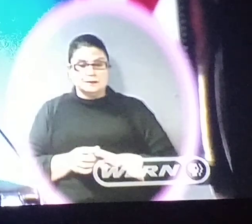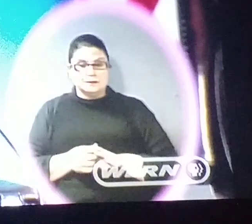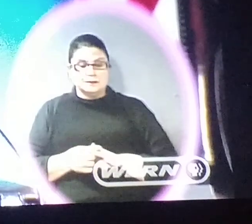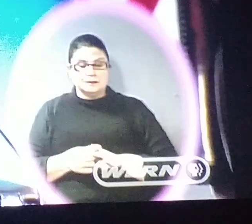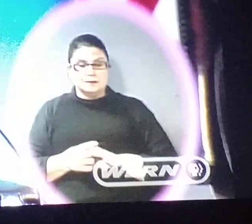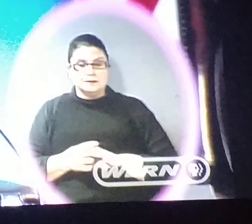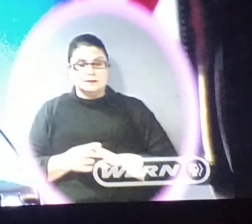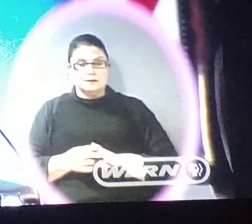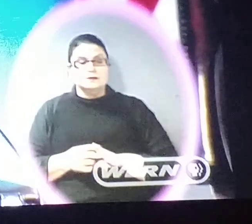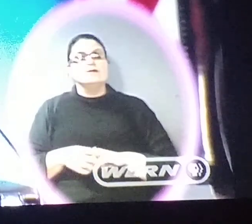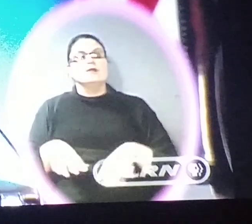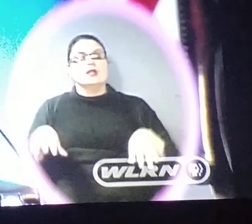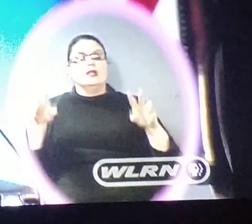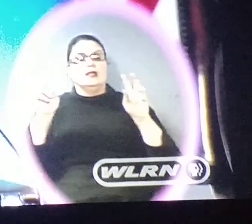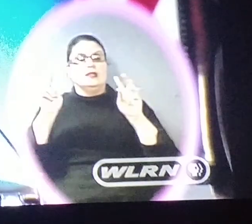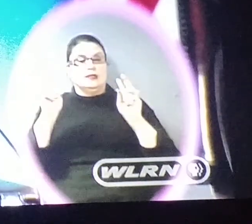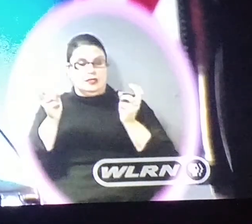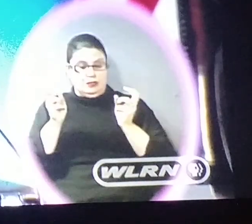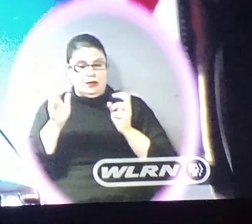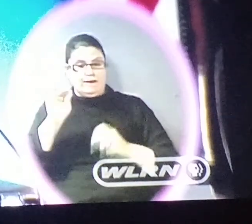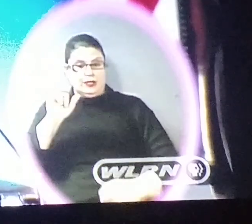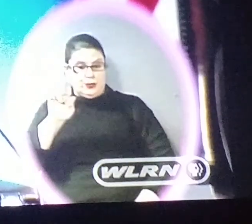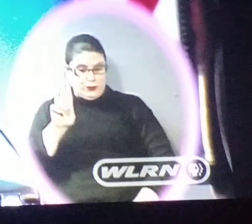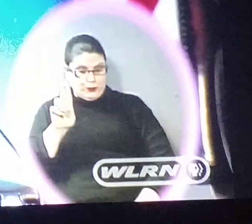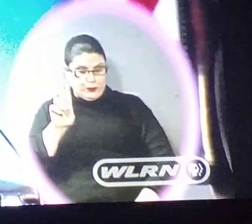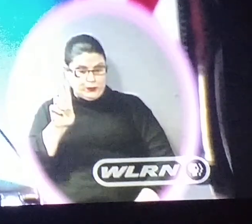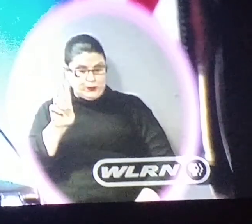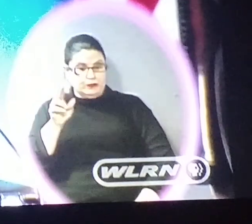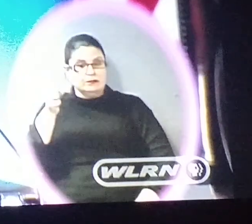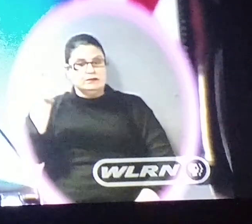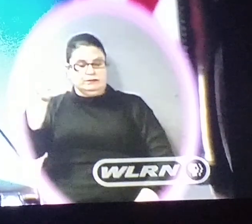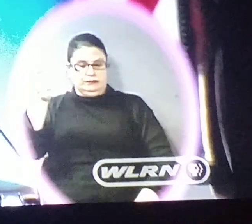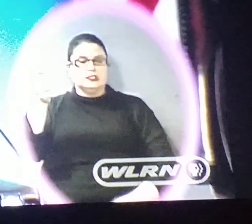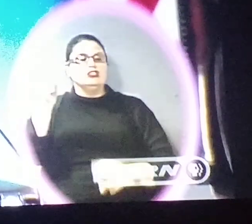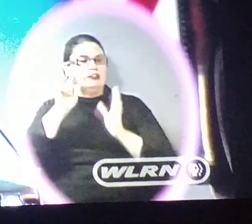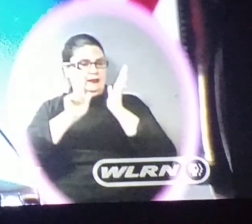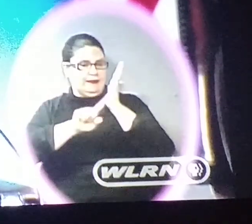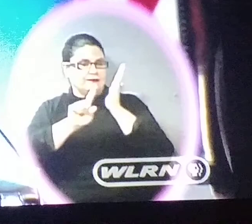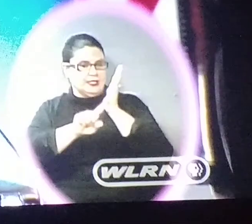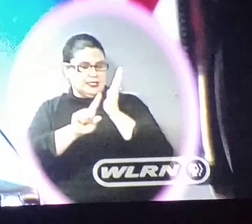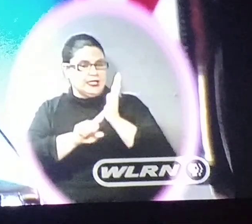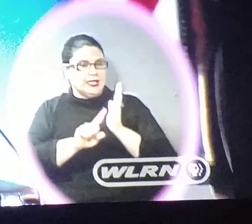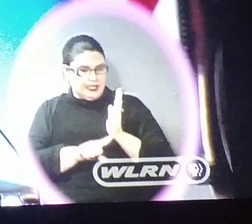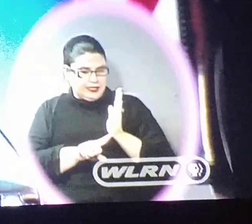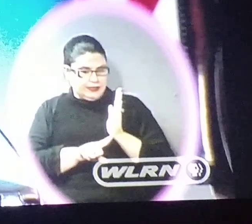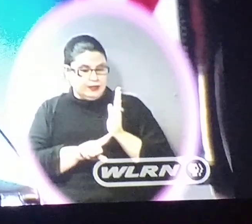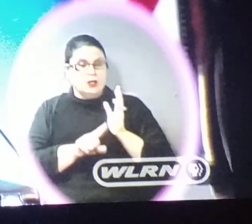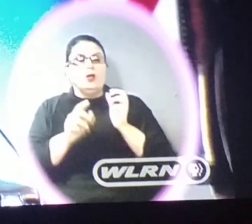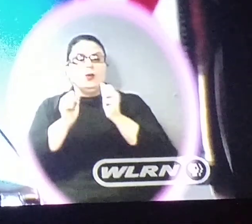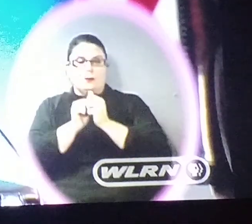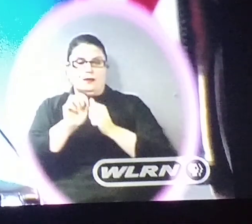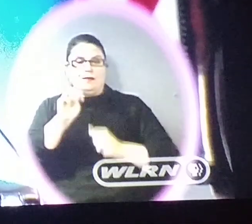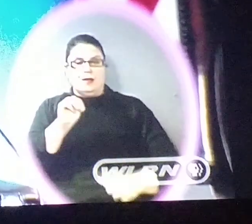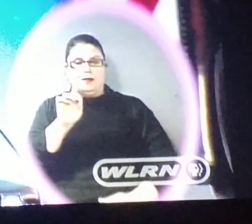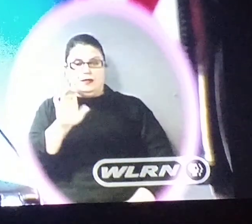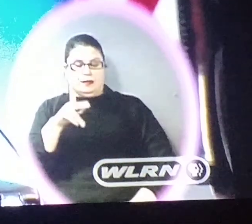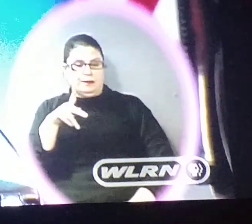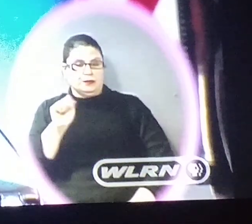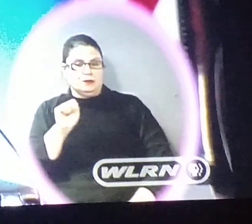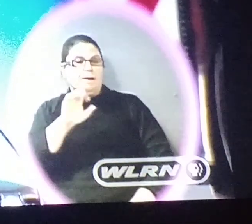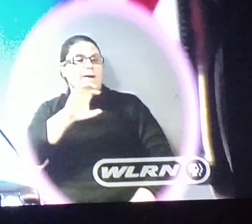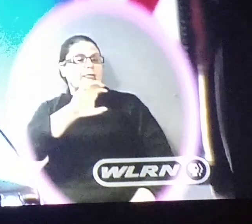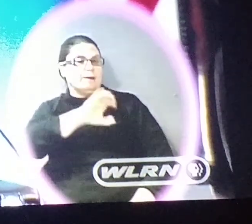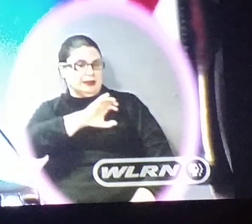The issue is being investigated by Florida International University as a lead agency with the support of Miami-Dade County Public Schools